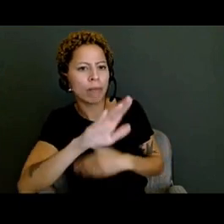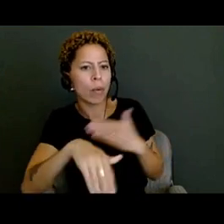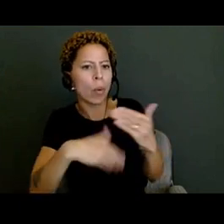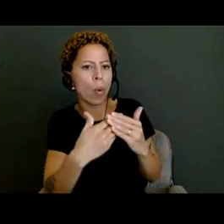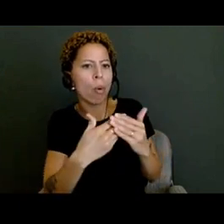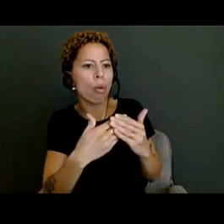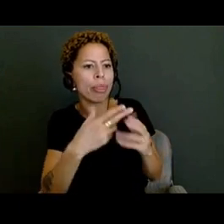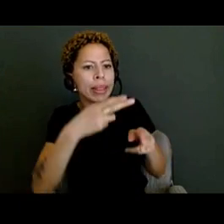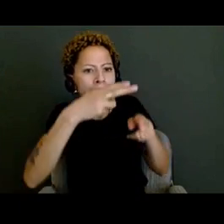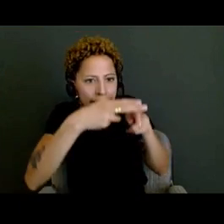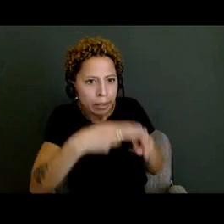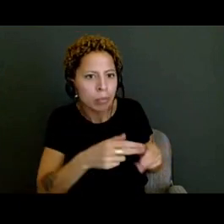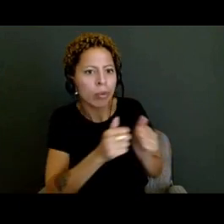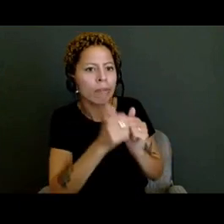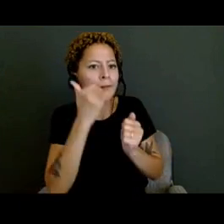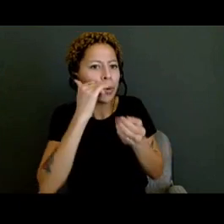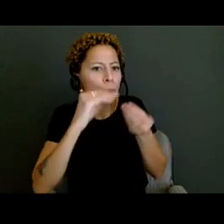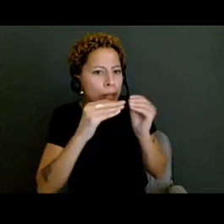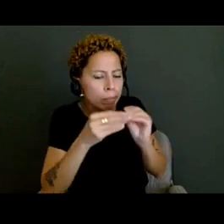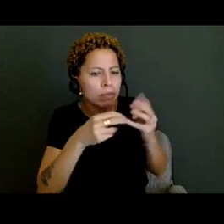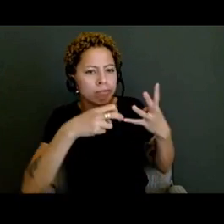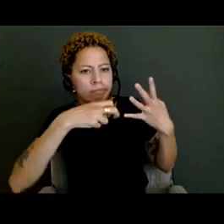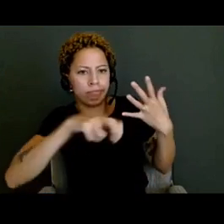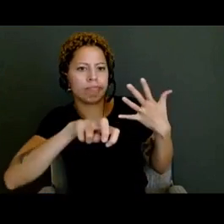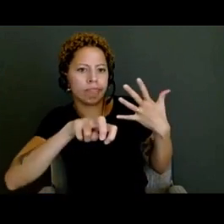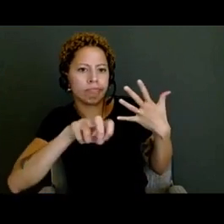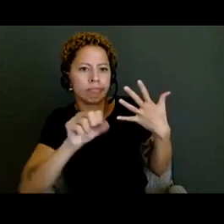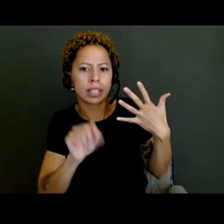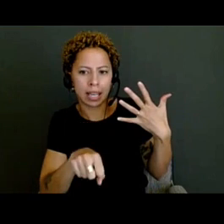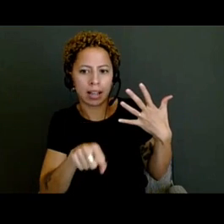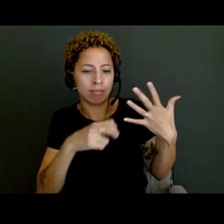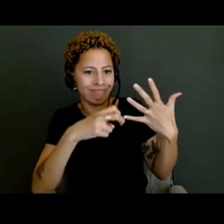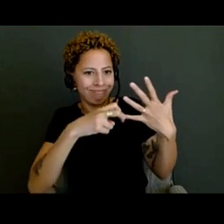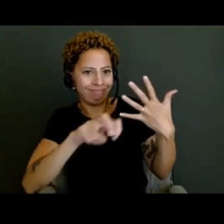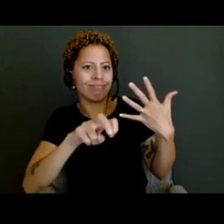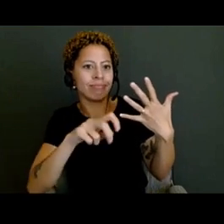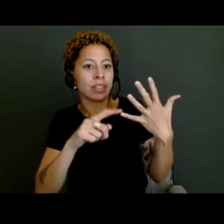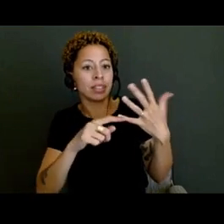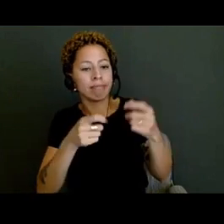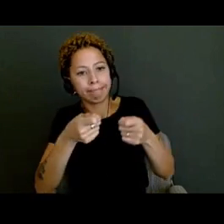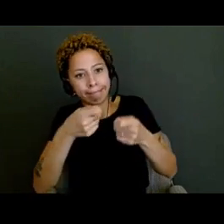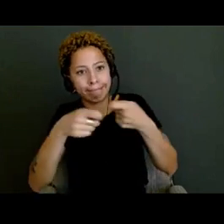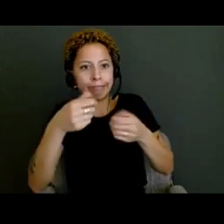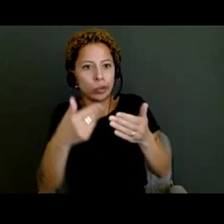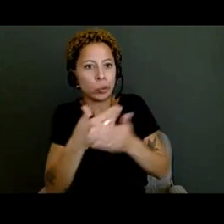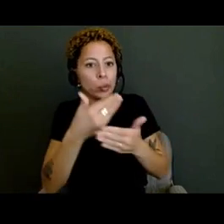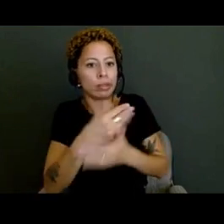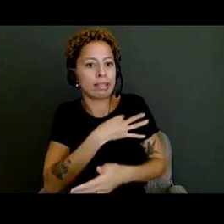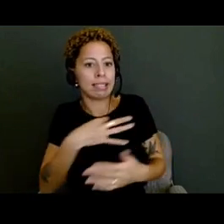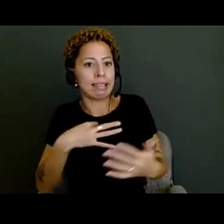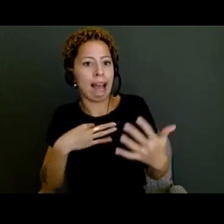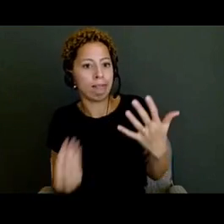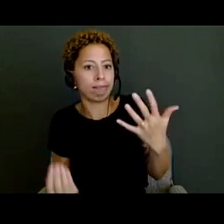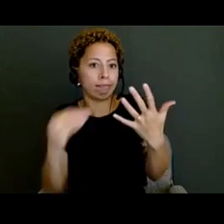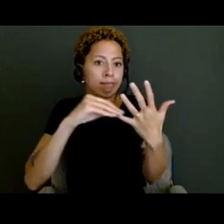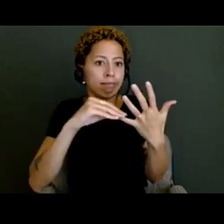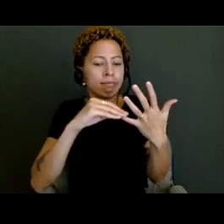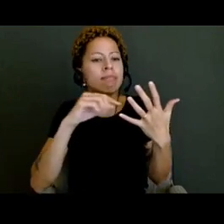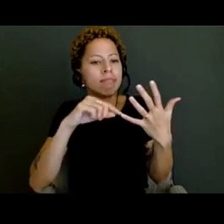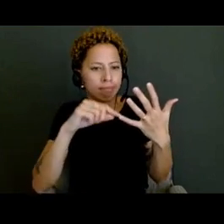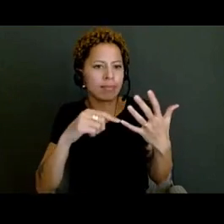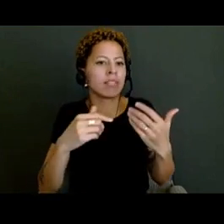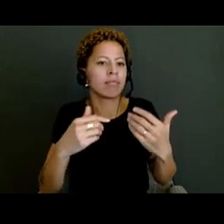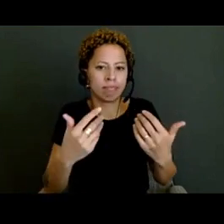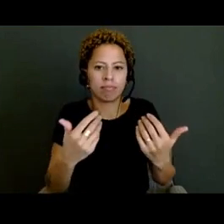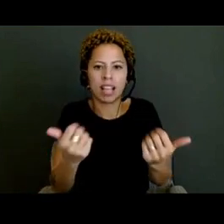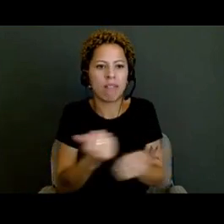to them. And what happens is the conversations, everything go to the new person so that they can review the messages and learn the context of